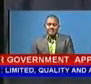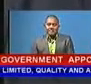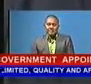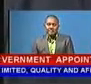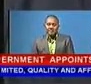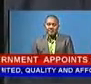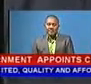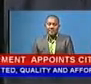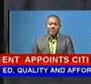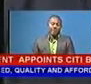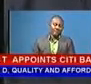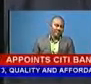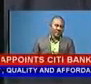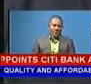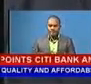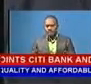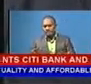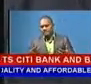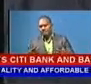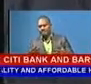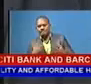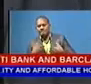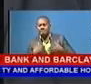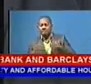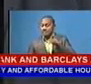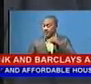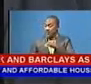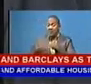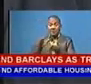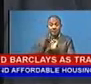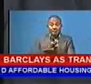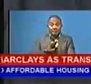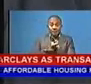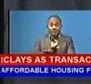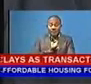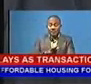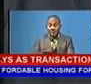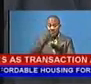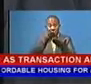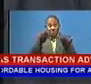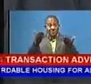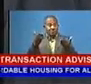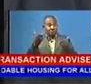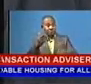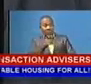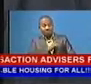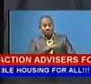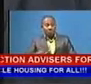in respect of the further and better particulars that were ordered by your lordship